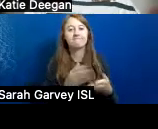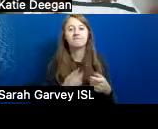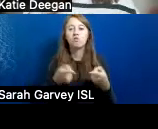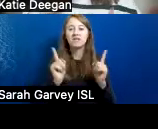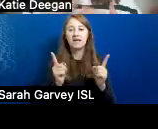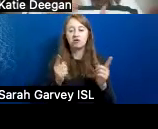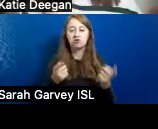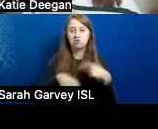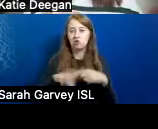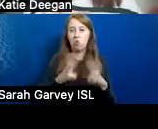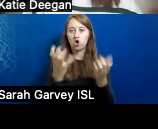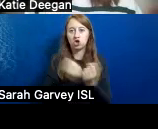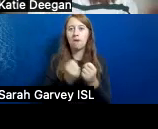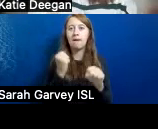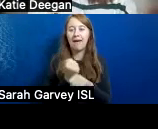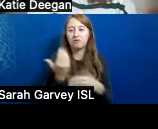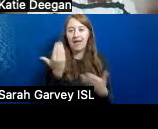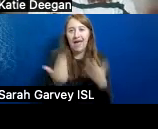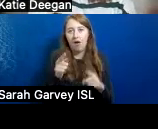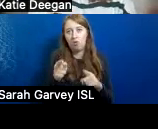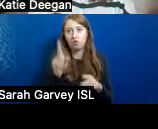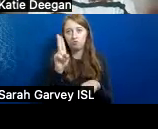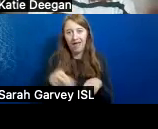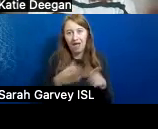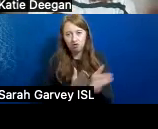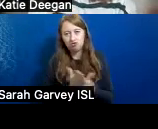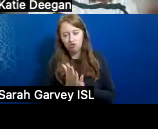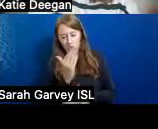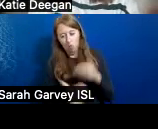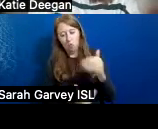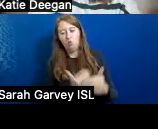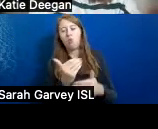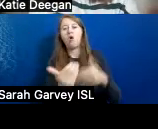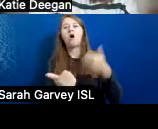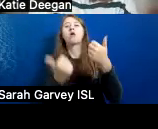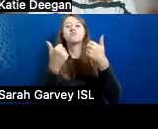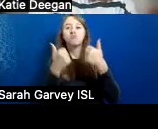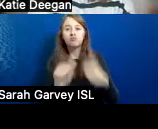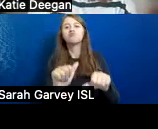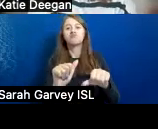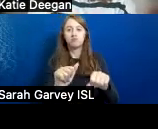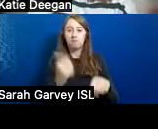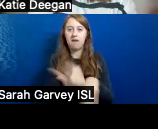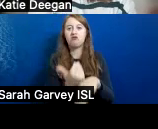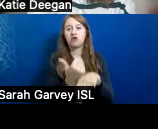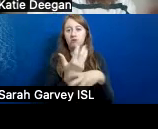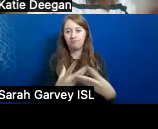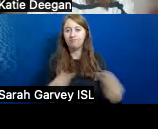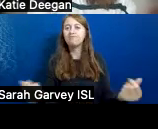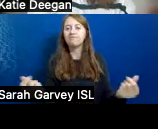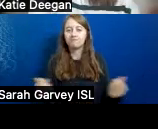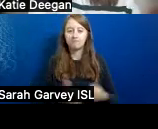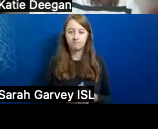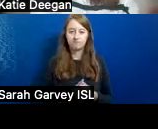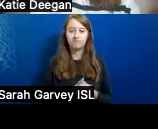around how to kind of combat that and work towards to overcoming that barrier. And then campaigning